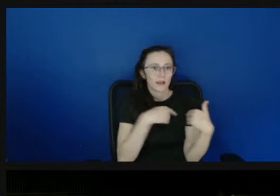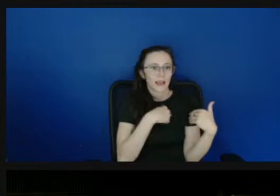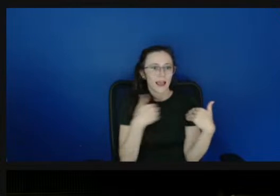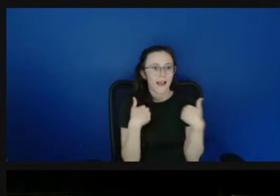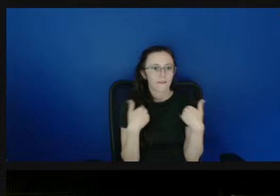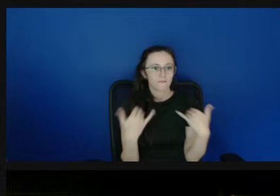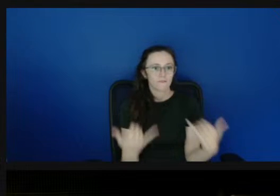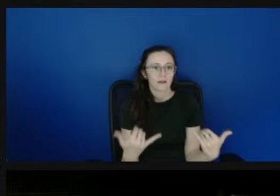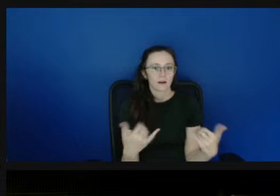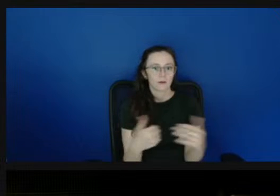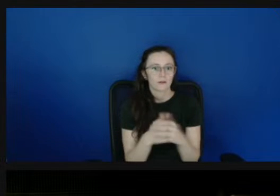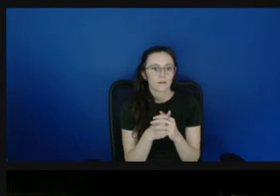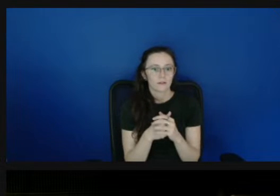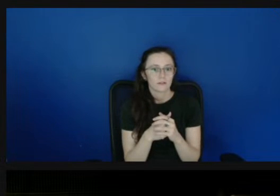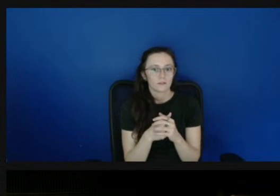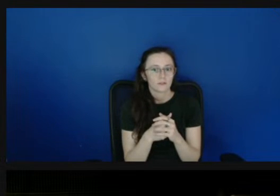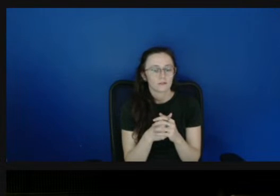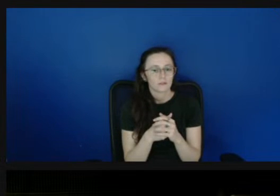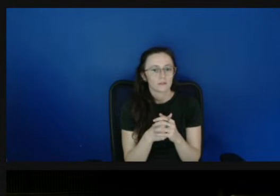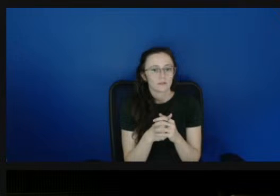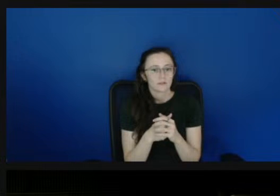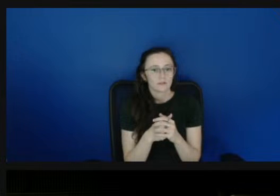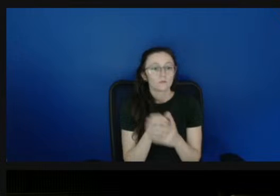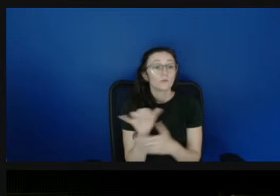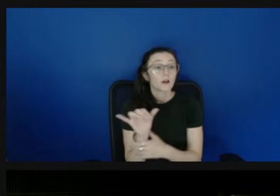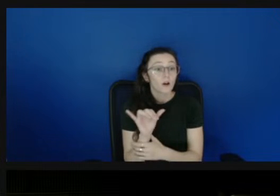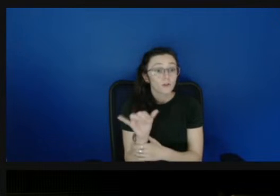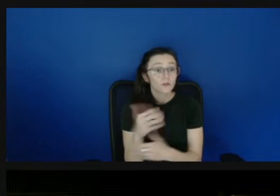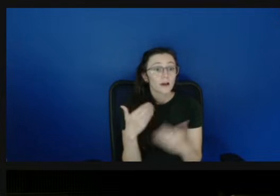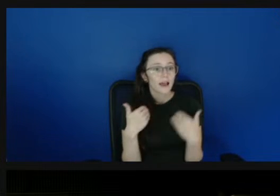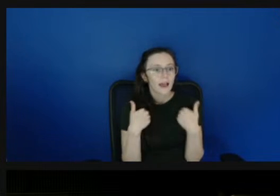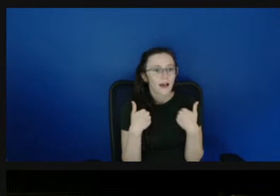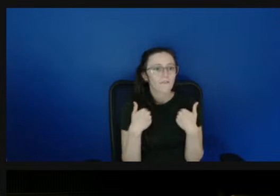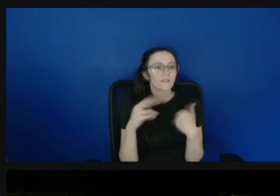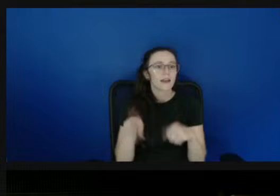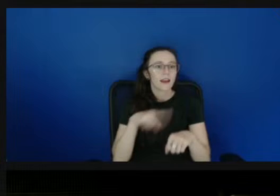the more numerous source, but we also have the National Park